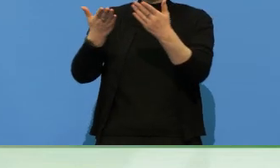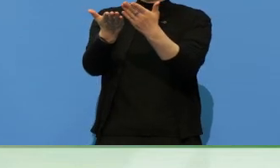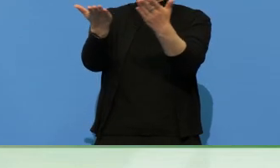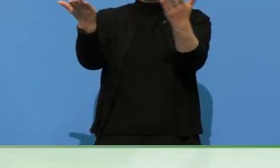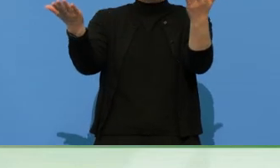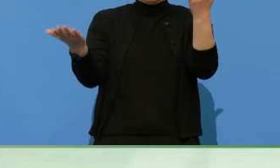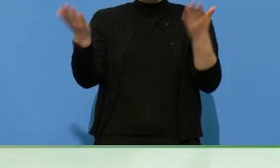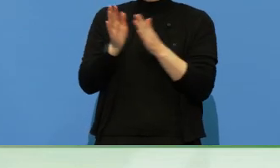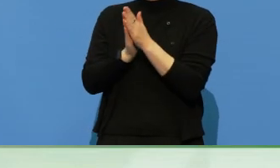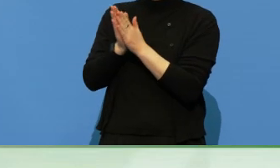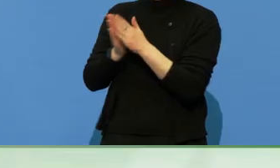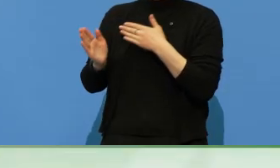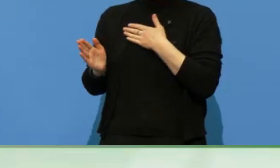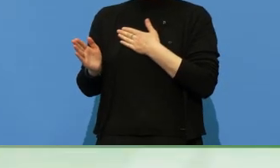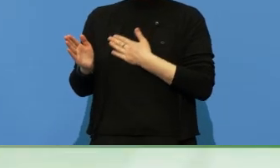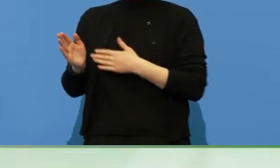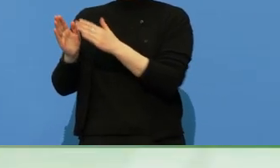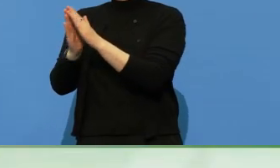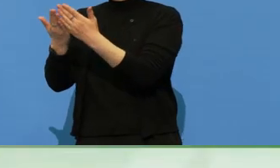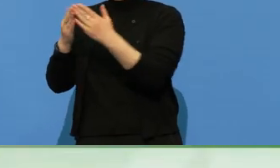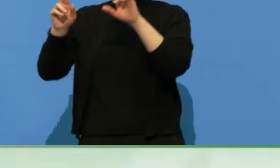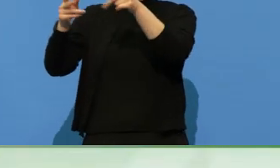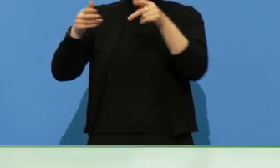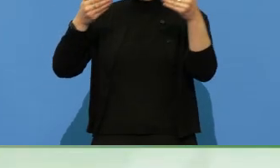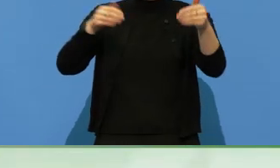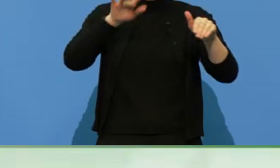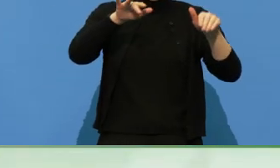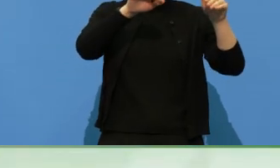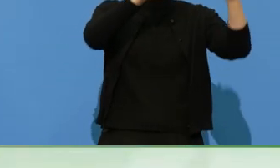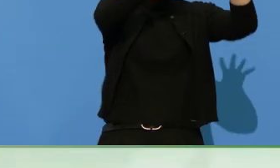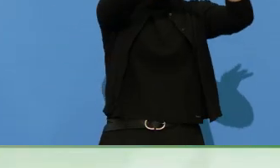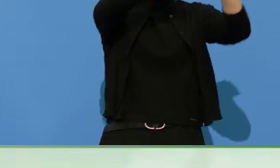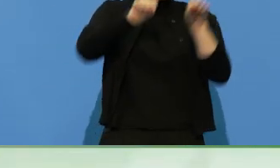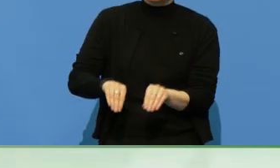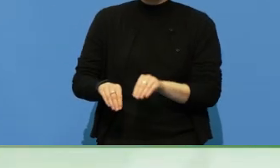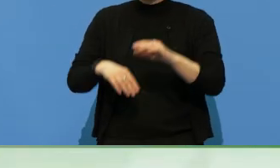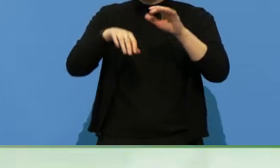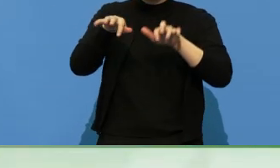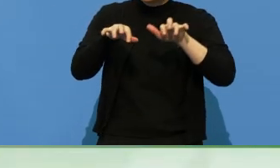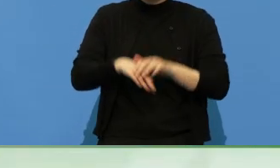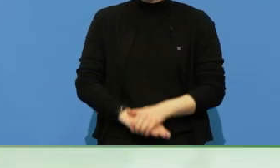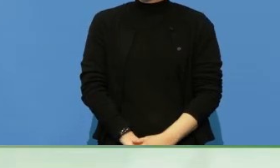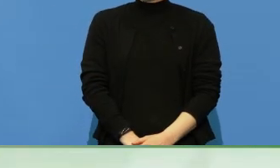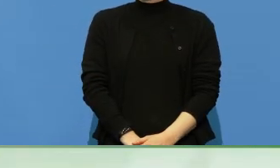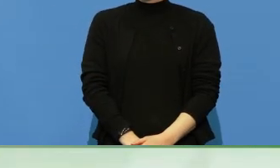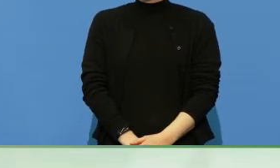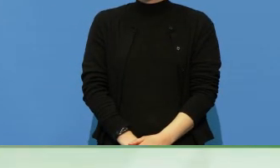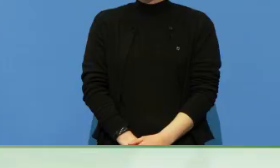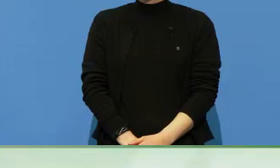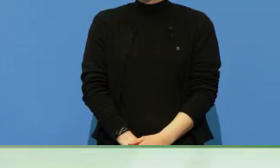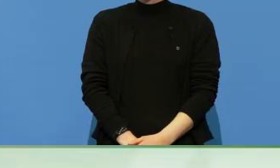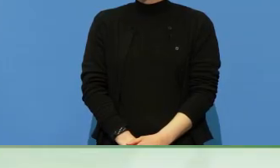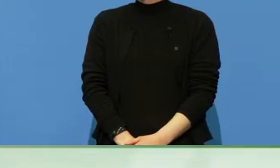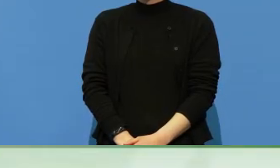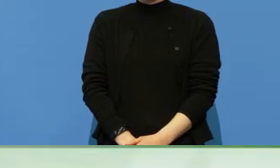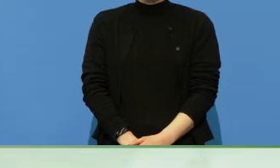be interested. I hope you're downloading it already. So, Thibaut and Stéphane, because you